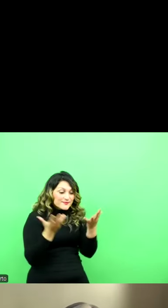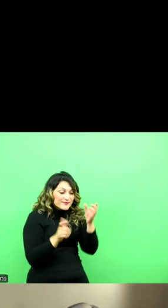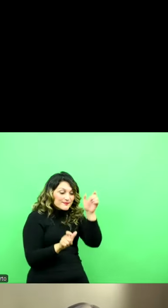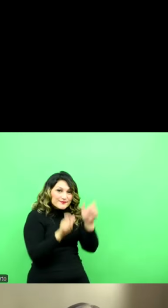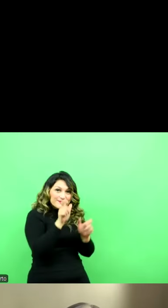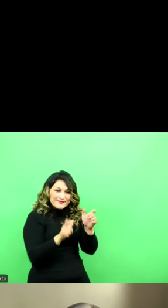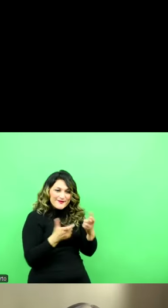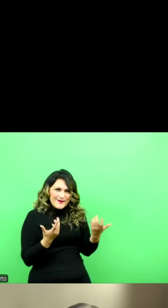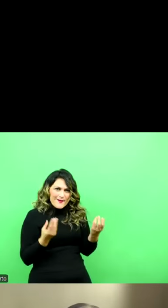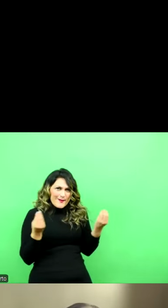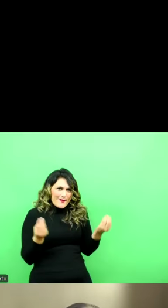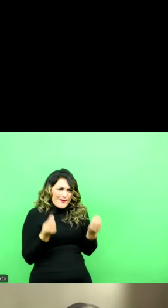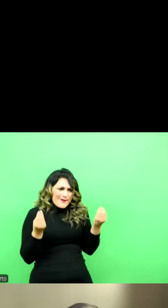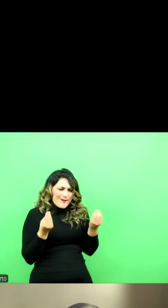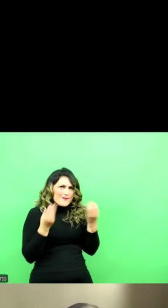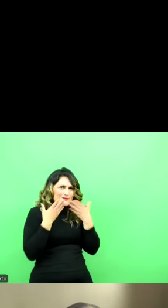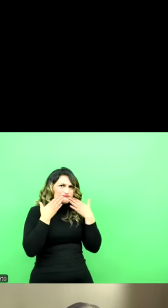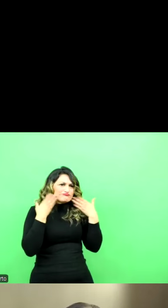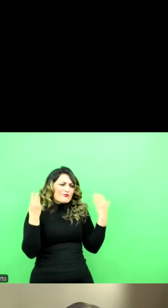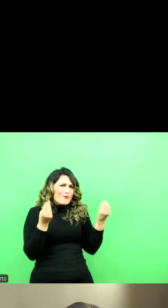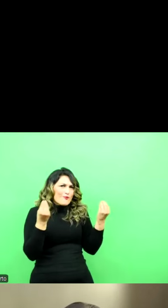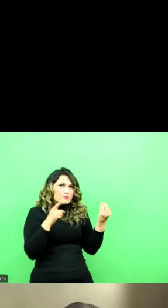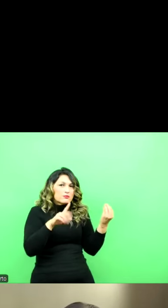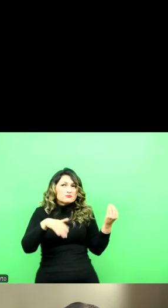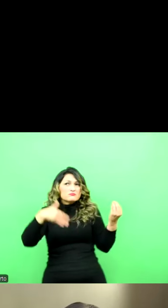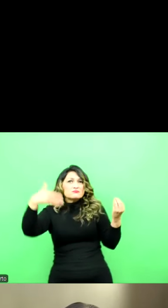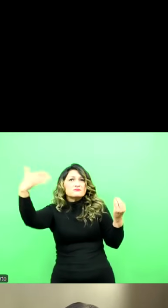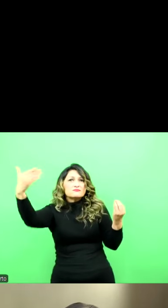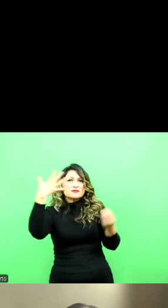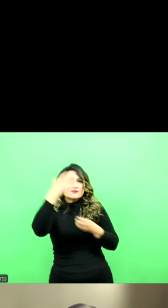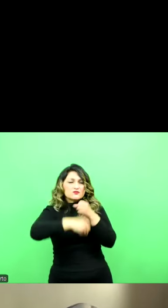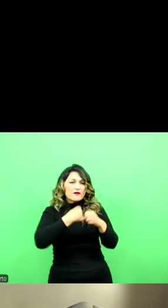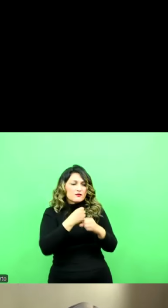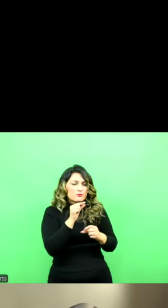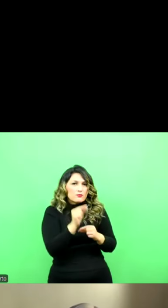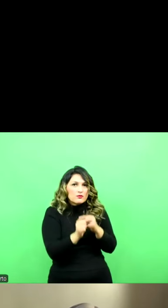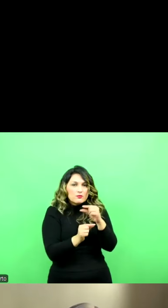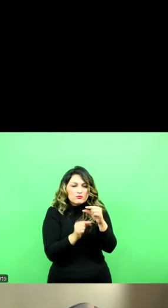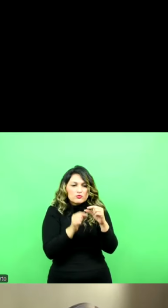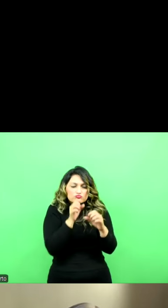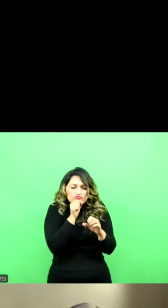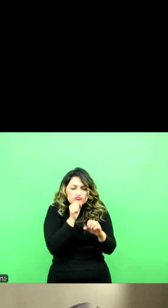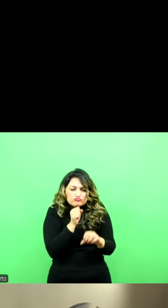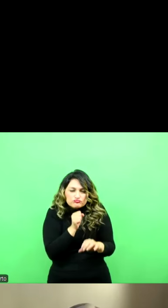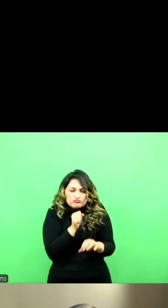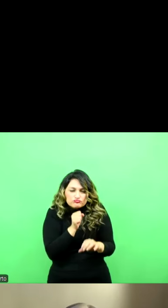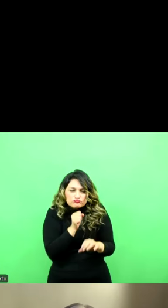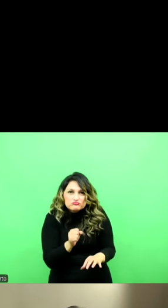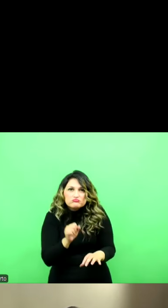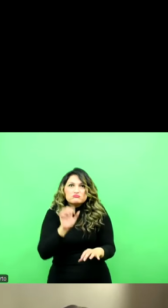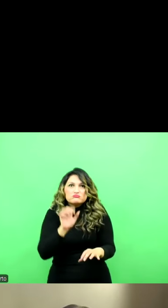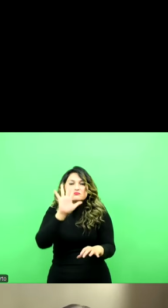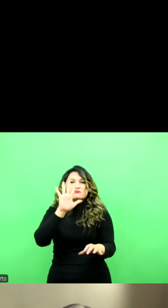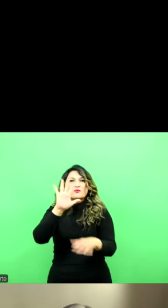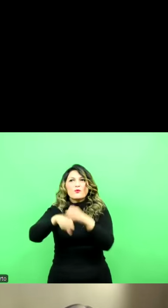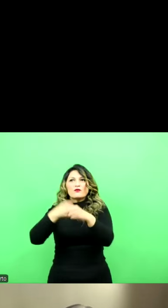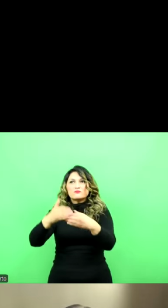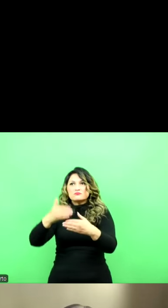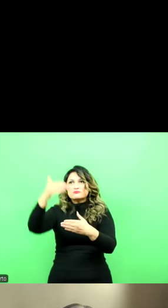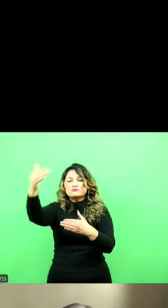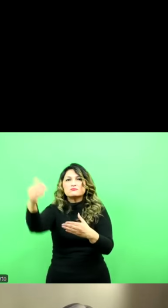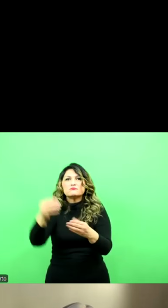of warnings, evacuation, and response. There are a series of factors